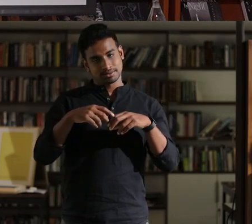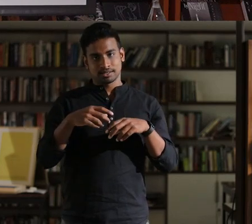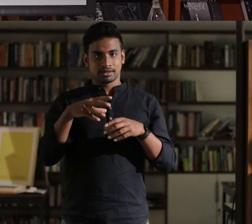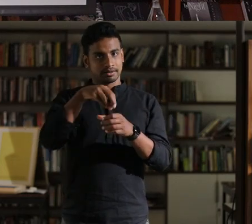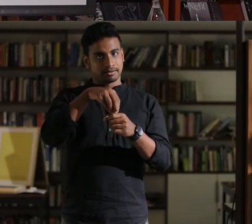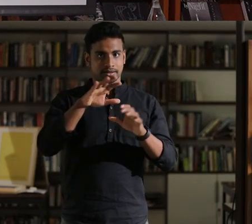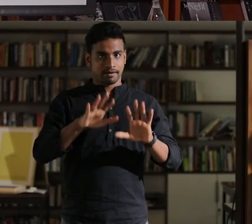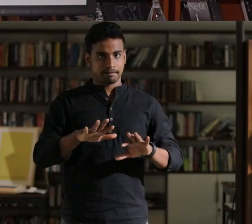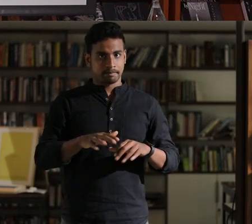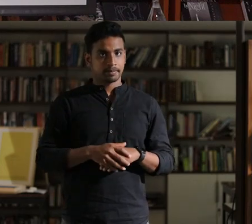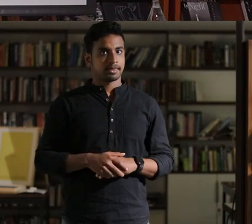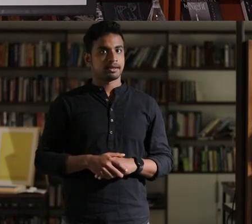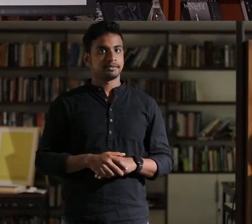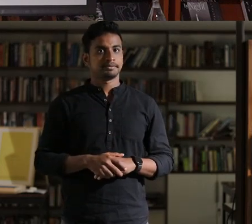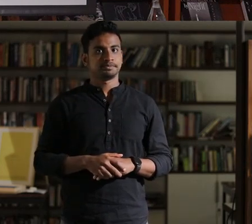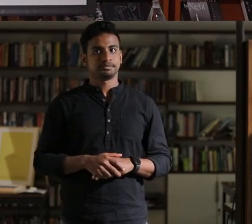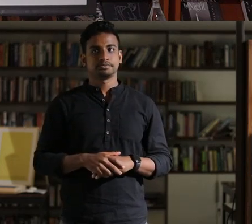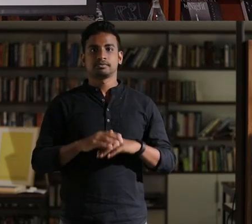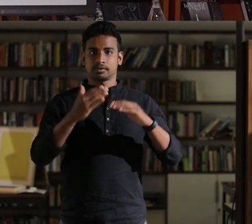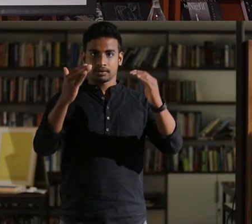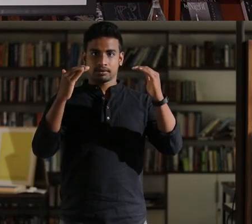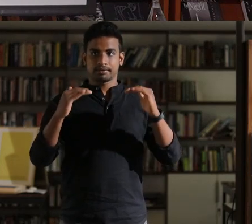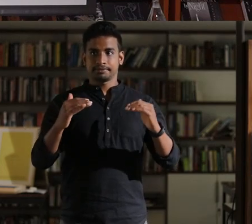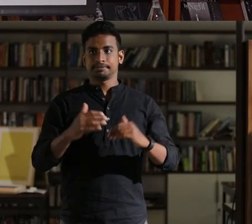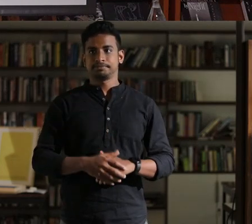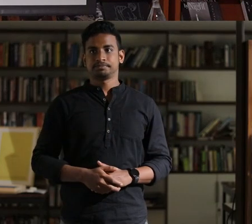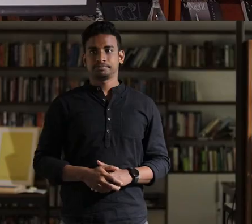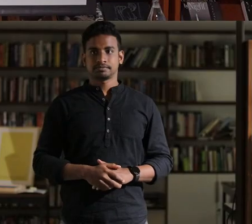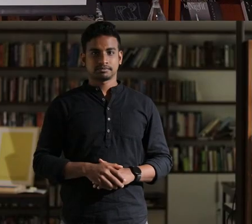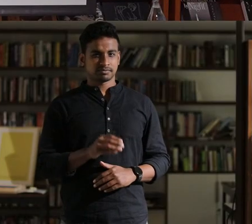So let's start.